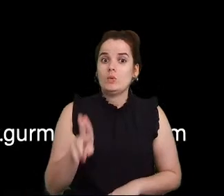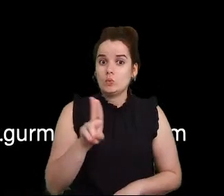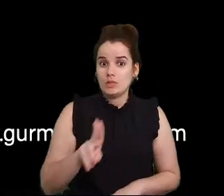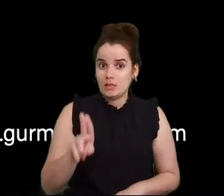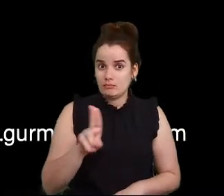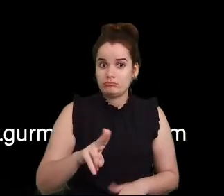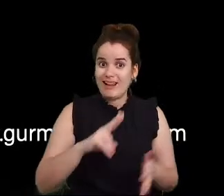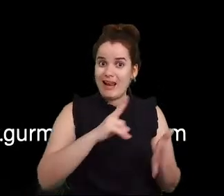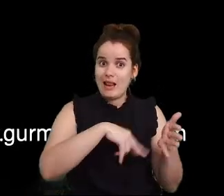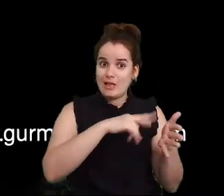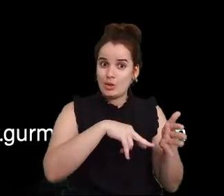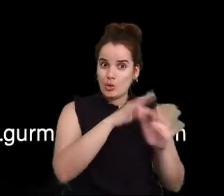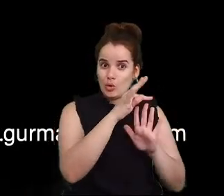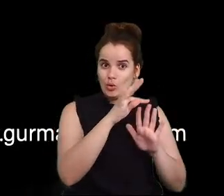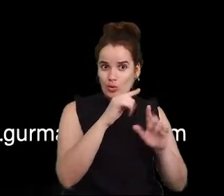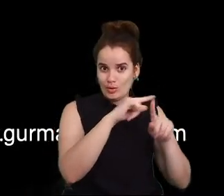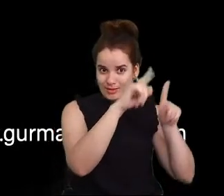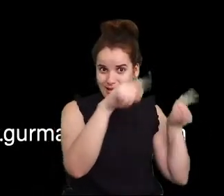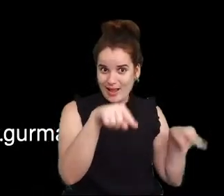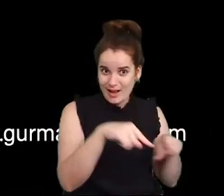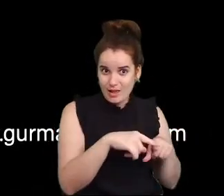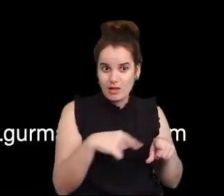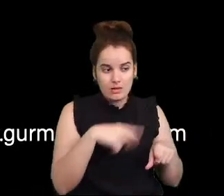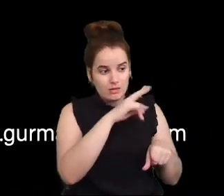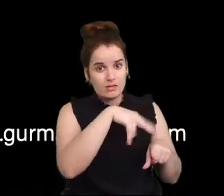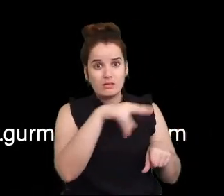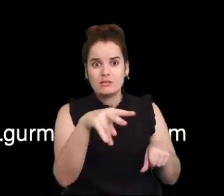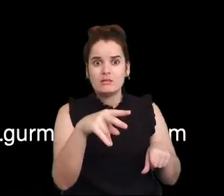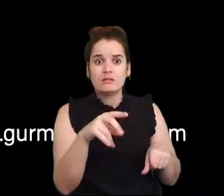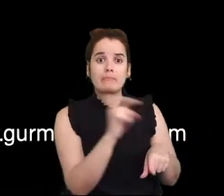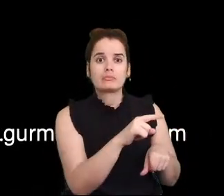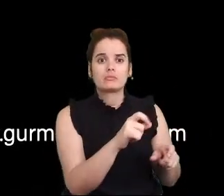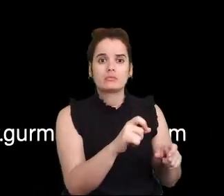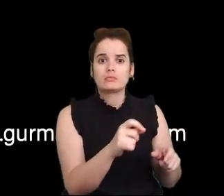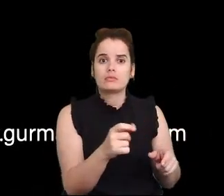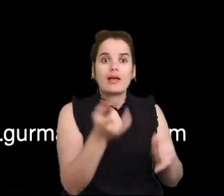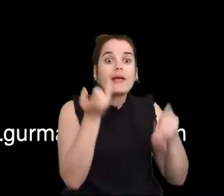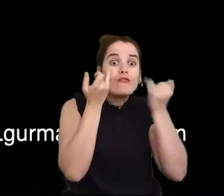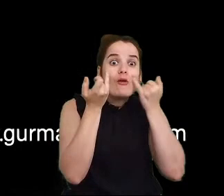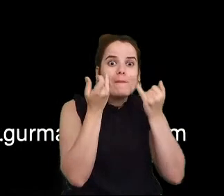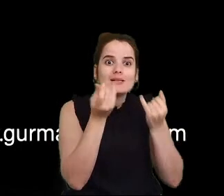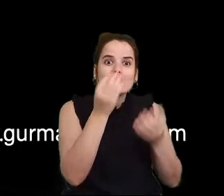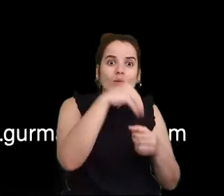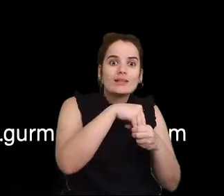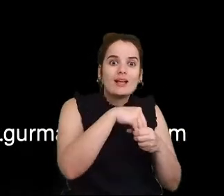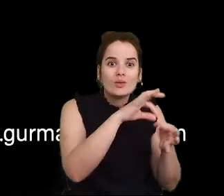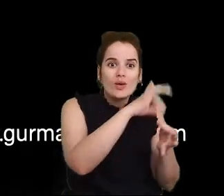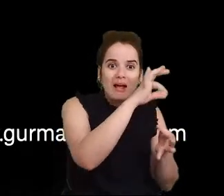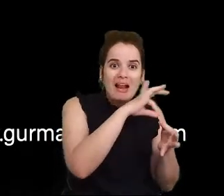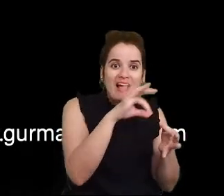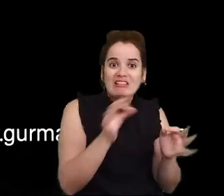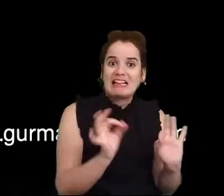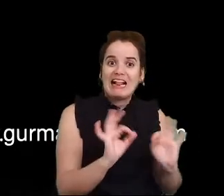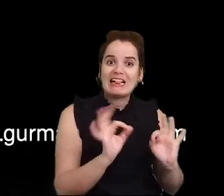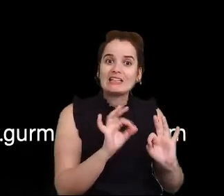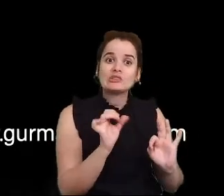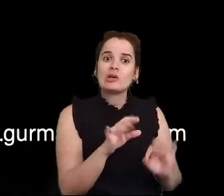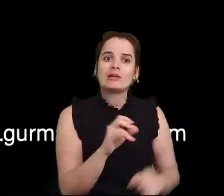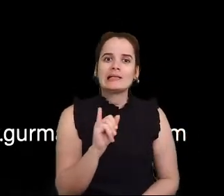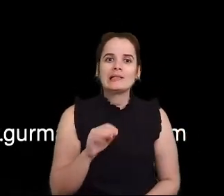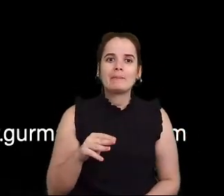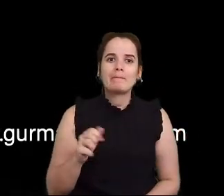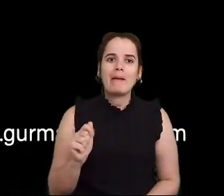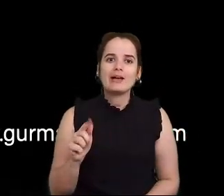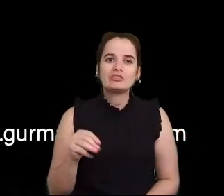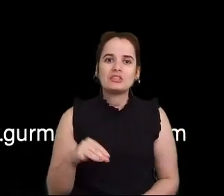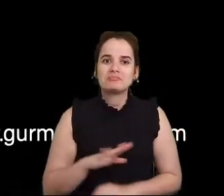to get any of it, because all we wrote in the alt text was image. I'm not pointing fingers here. This